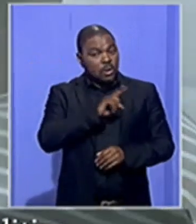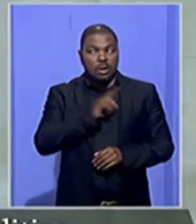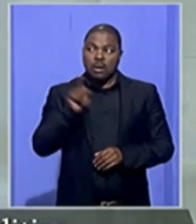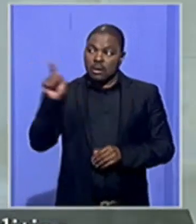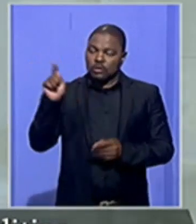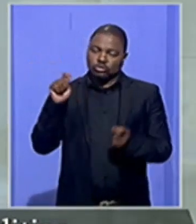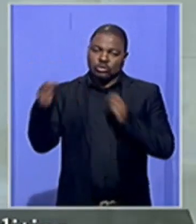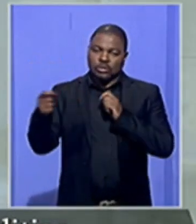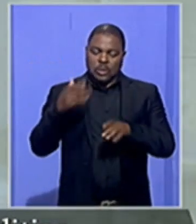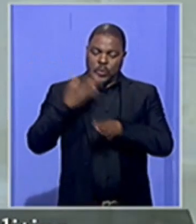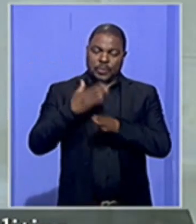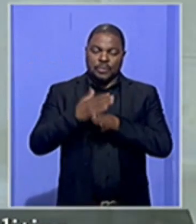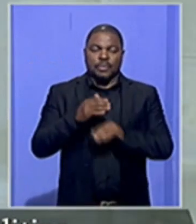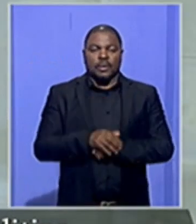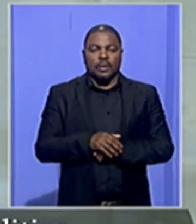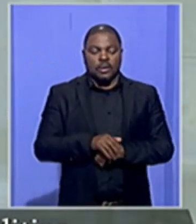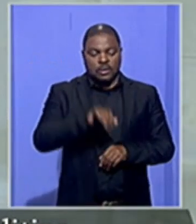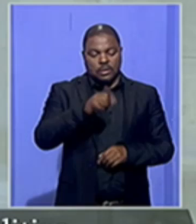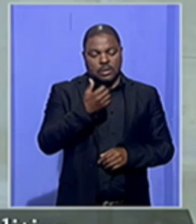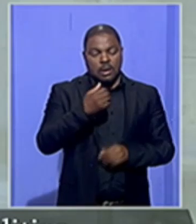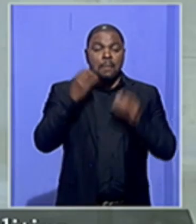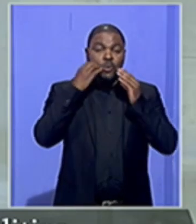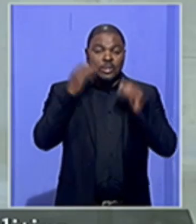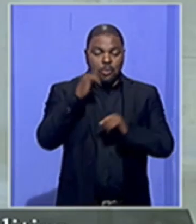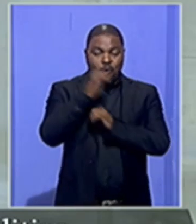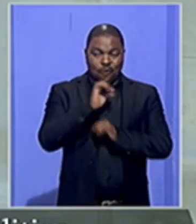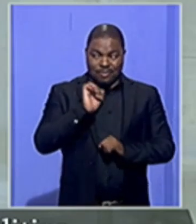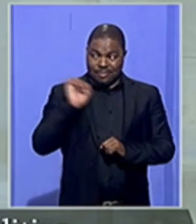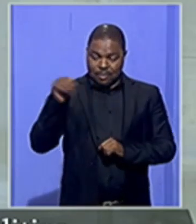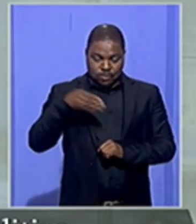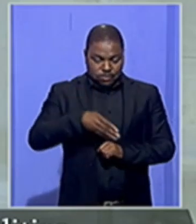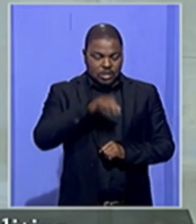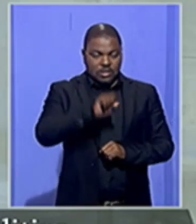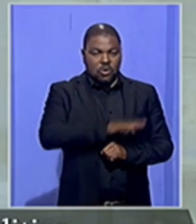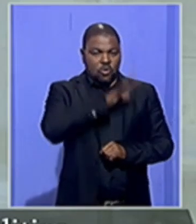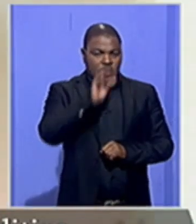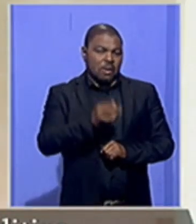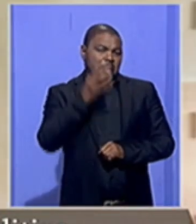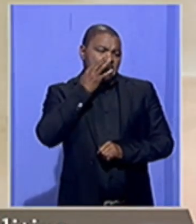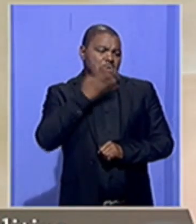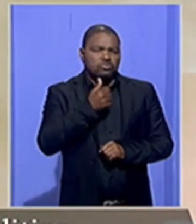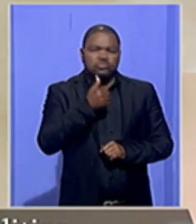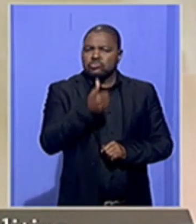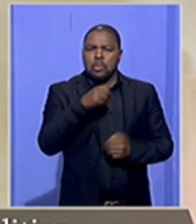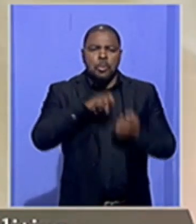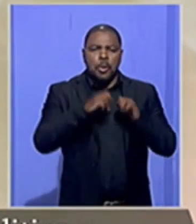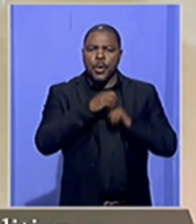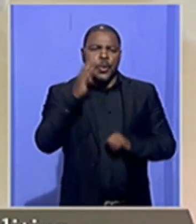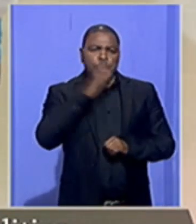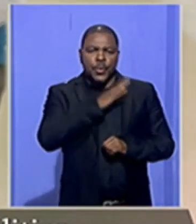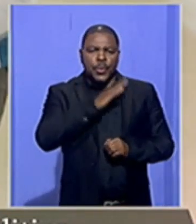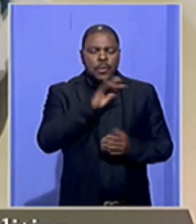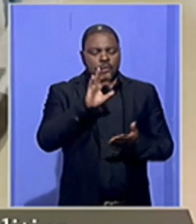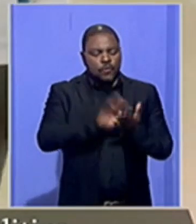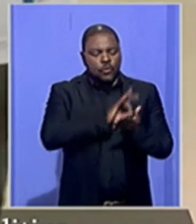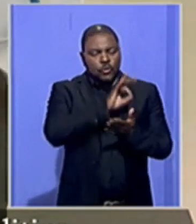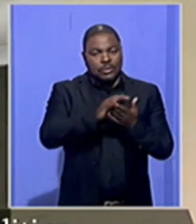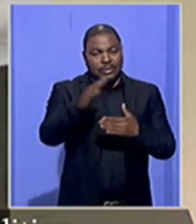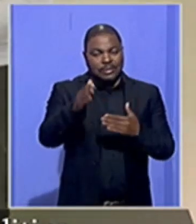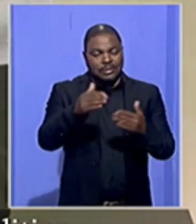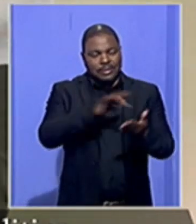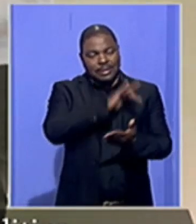mmereko. Ntlokemedi ya Mozambique mo Aforika Borwa ya re ga go a nna le sekgoreletsi sepe e sa le diteišene tsa go tlhopha di ne di bulwa. We